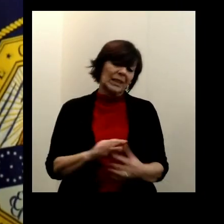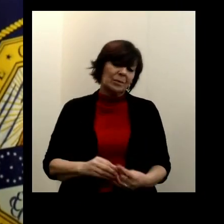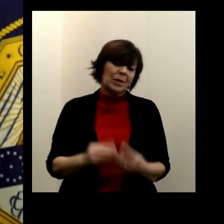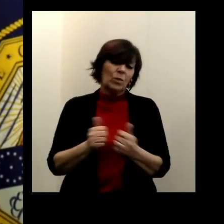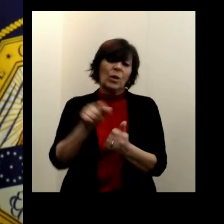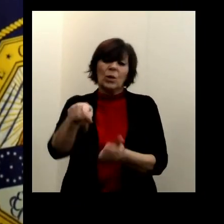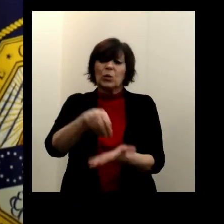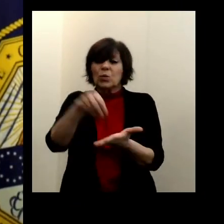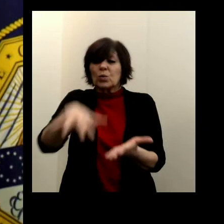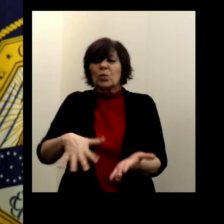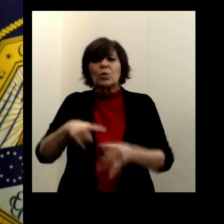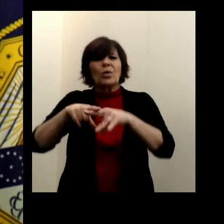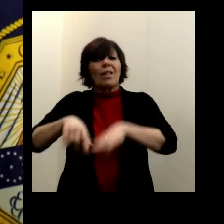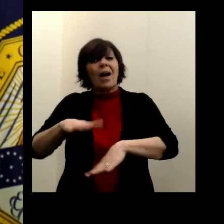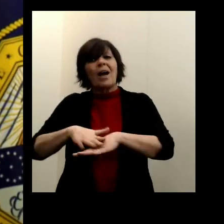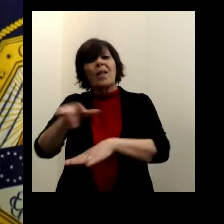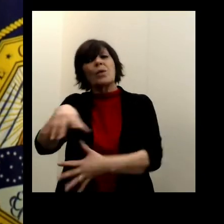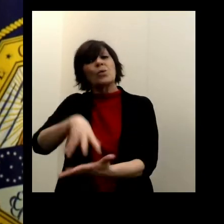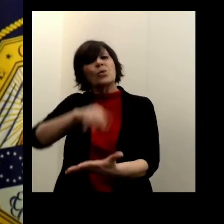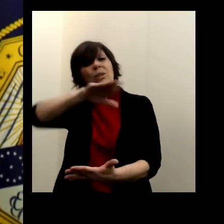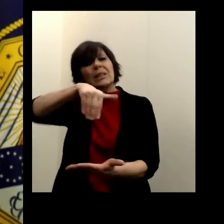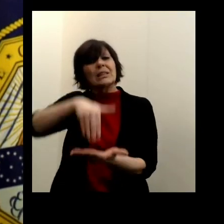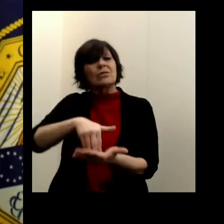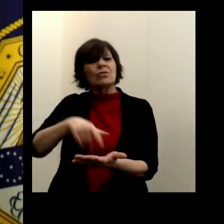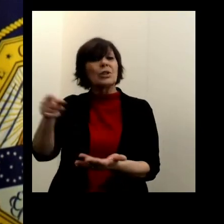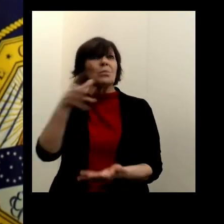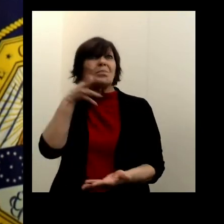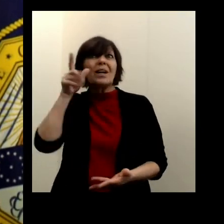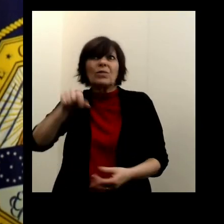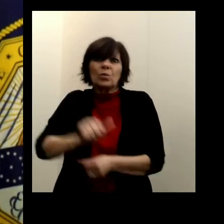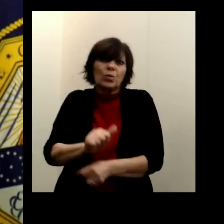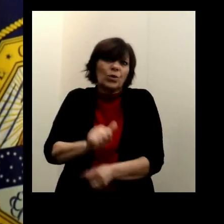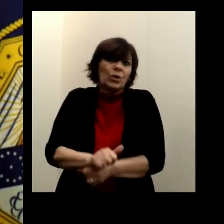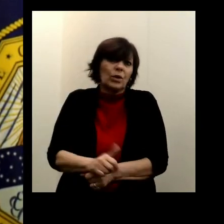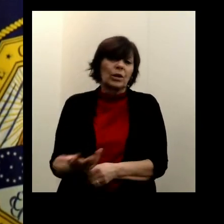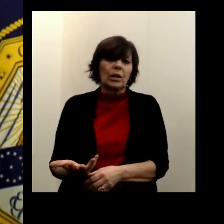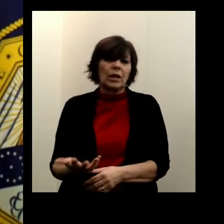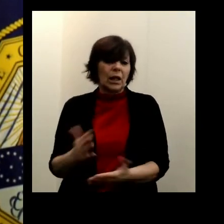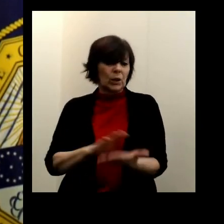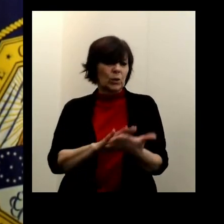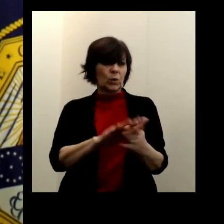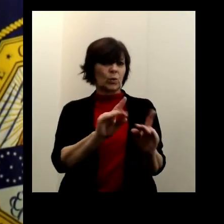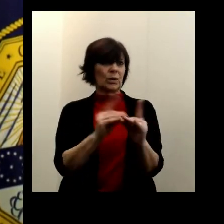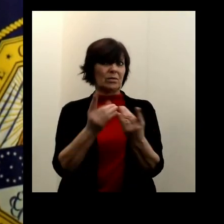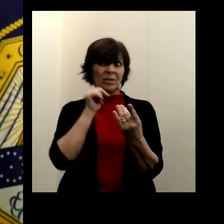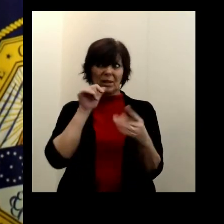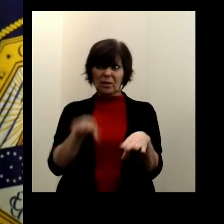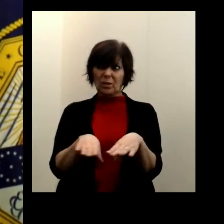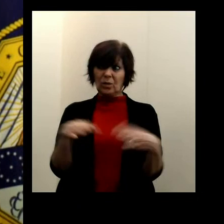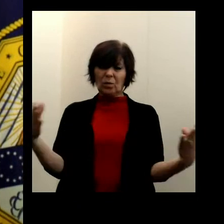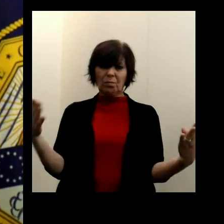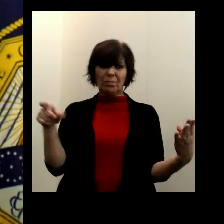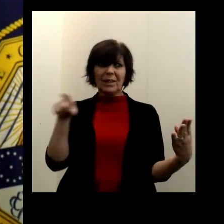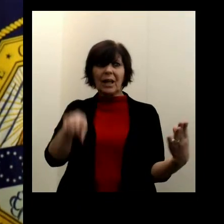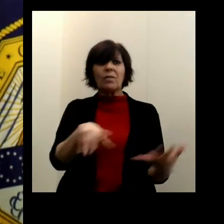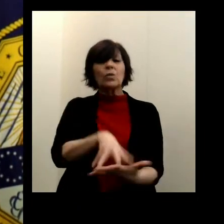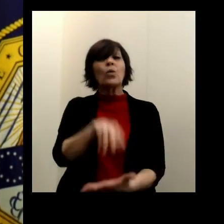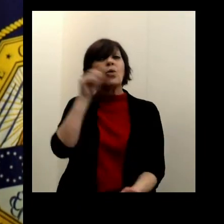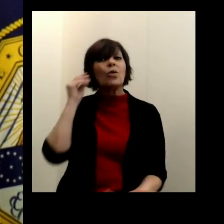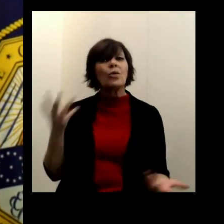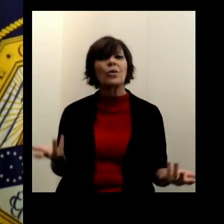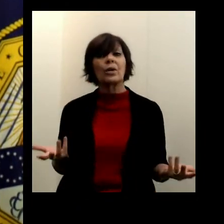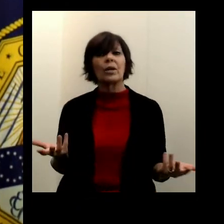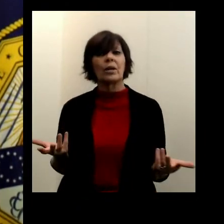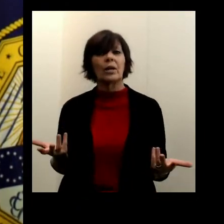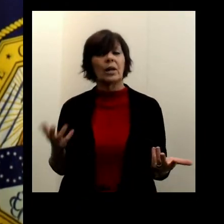students that are relying on the virtual learning centers because their parents have to work and the school district is not open, but they need to learn. So